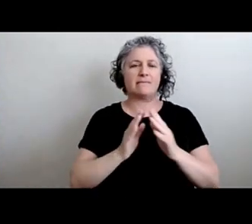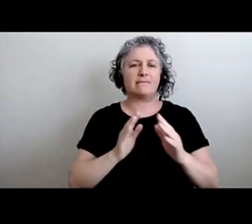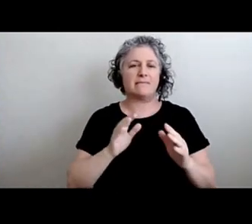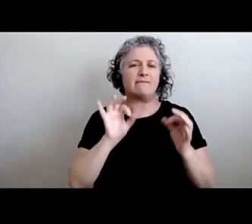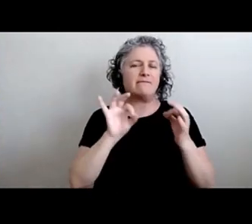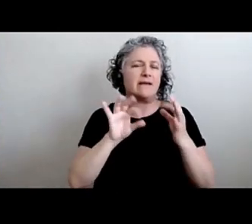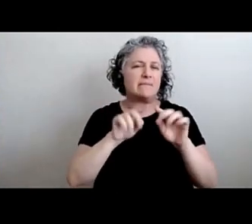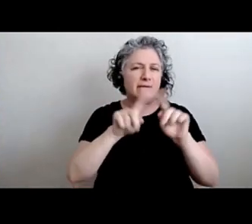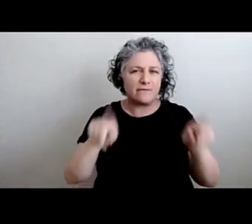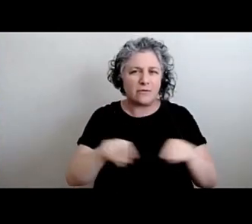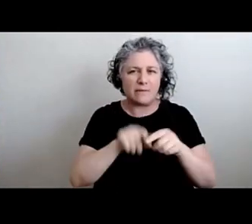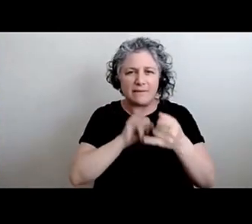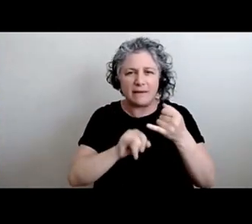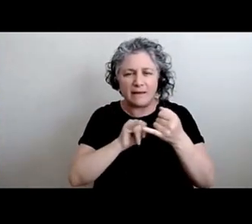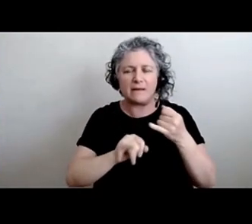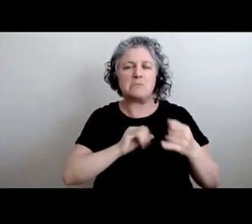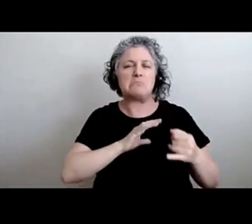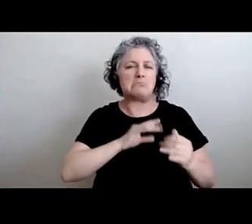out.